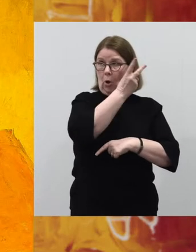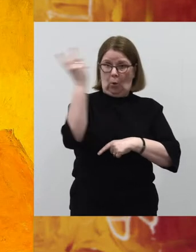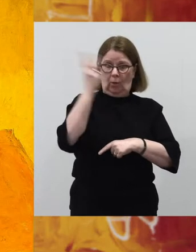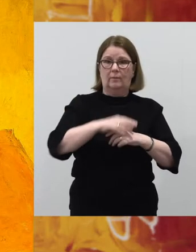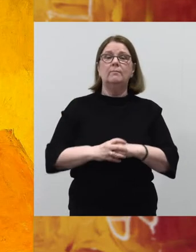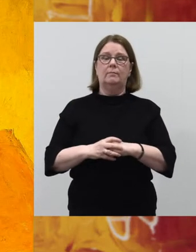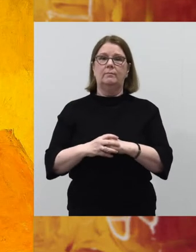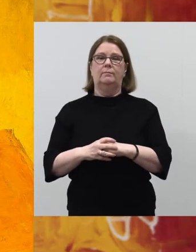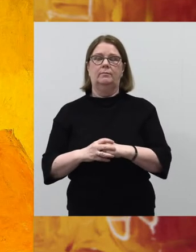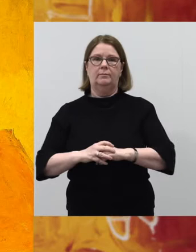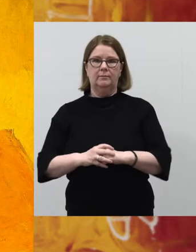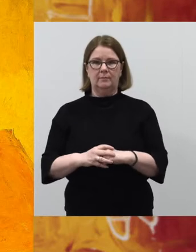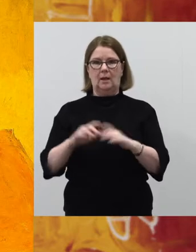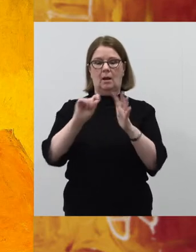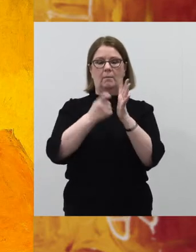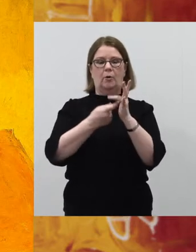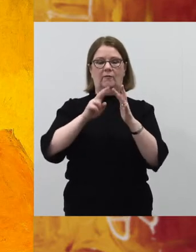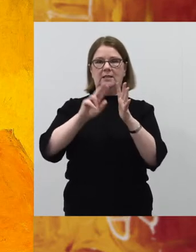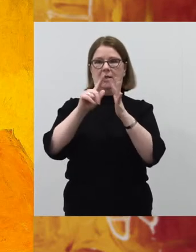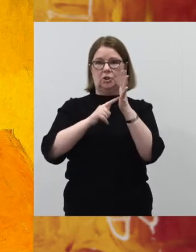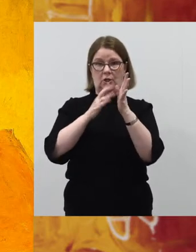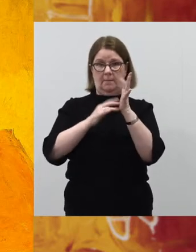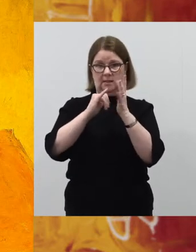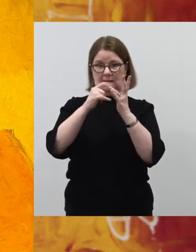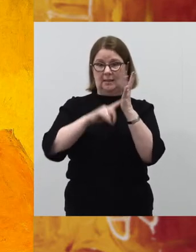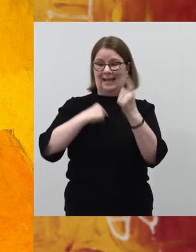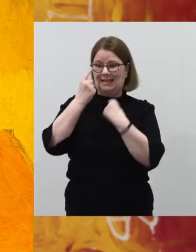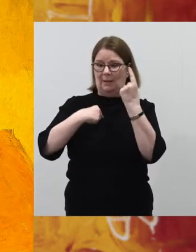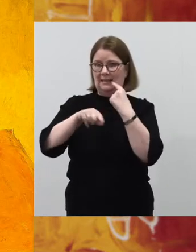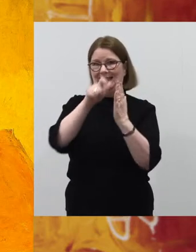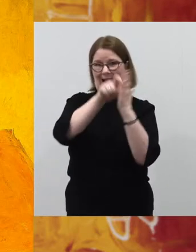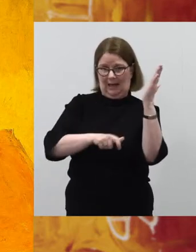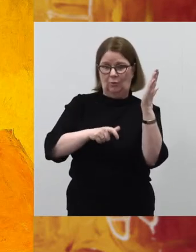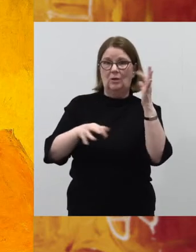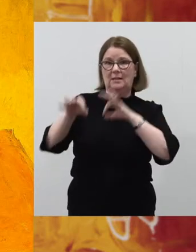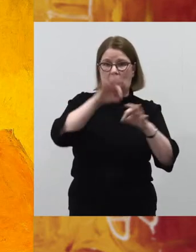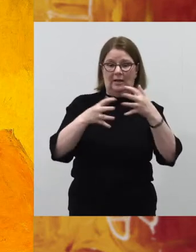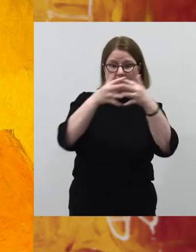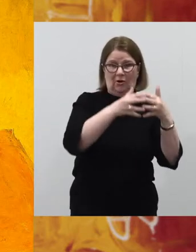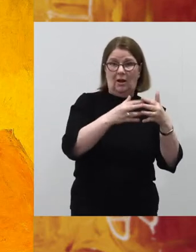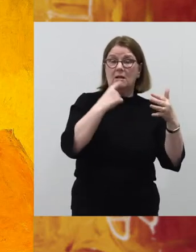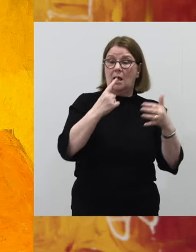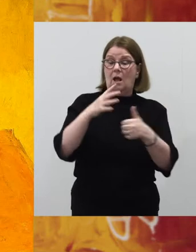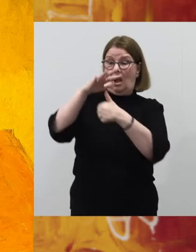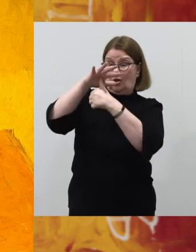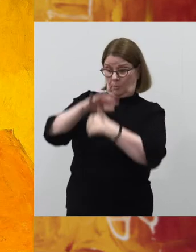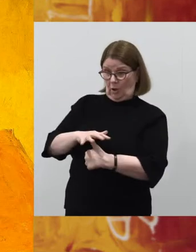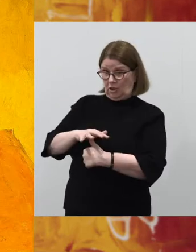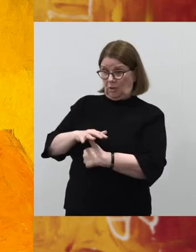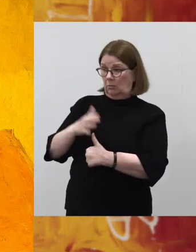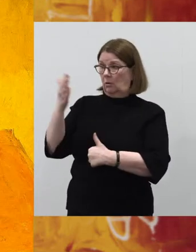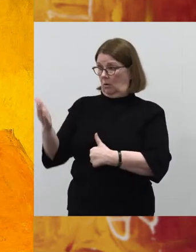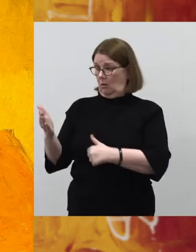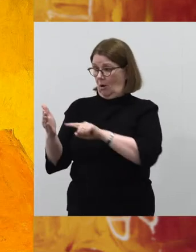locked into their communities. They have the same experience as others in their community. However, their studio is a safe place when